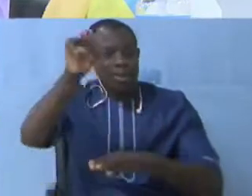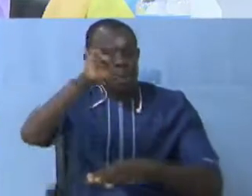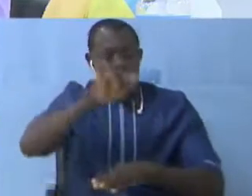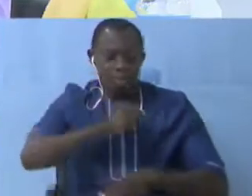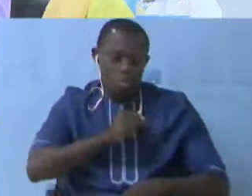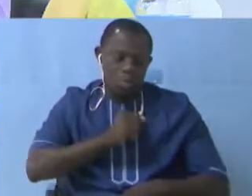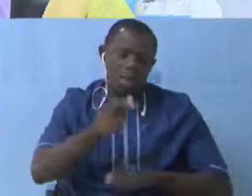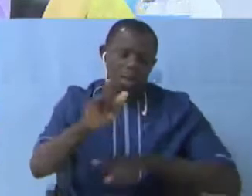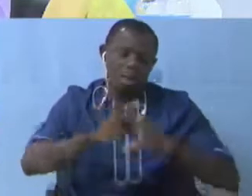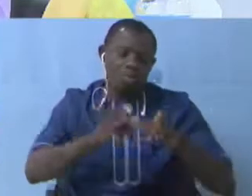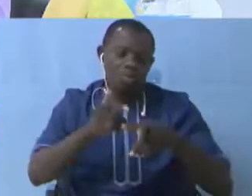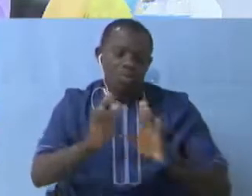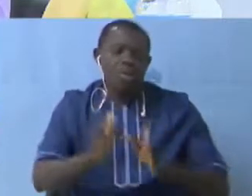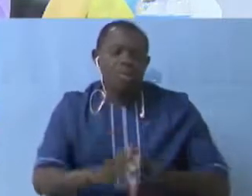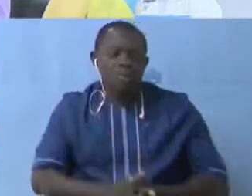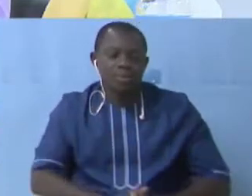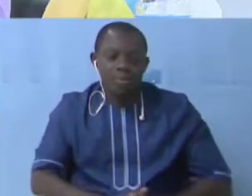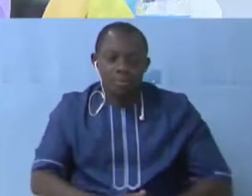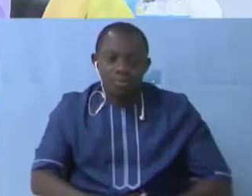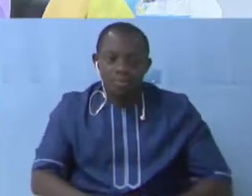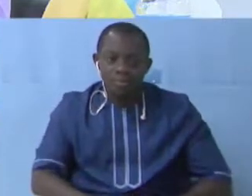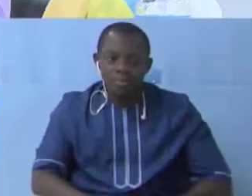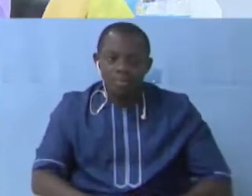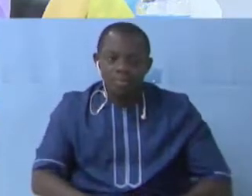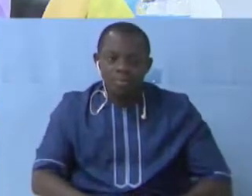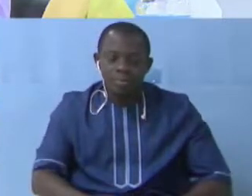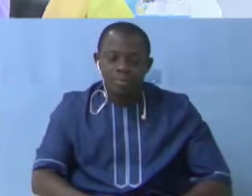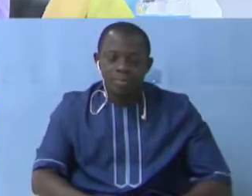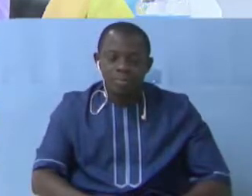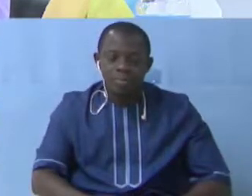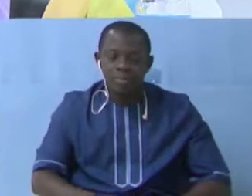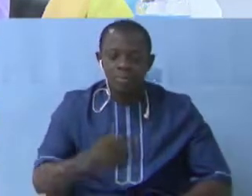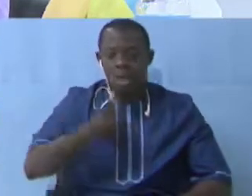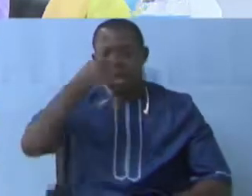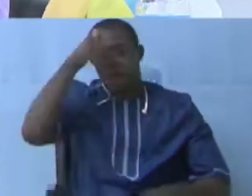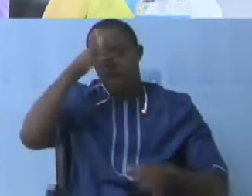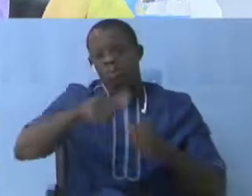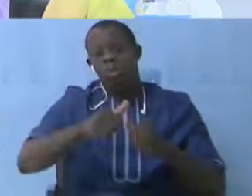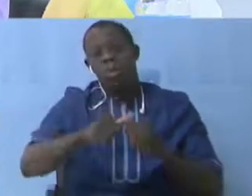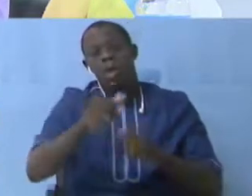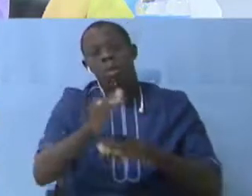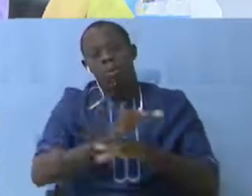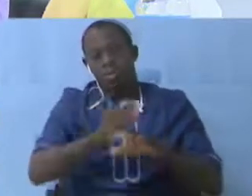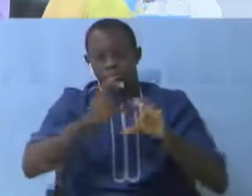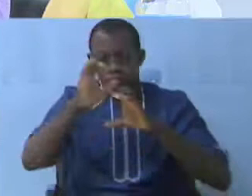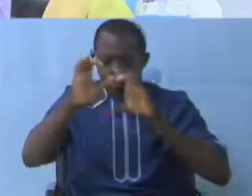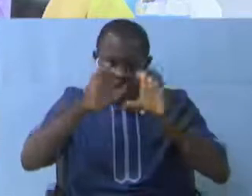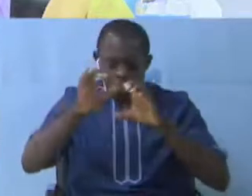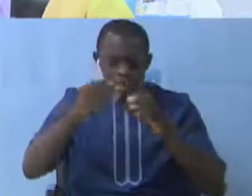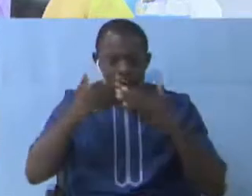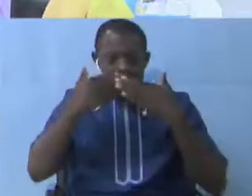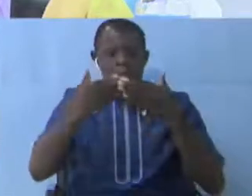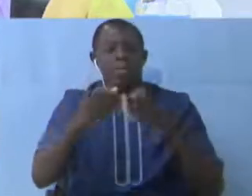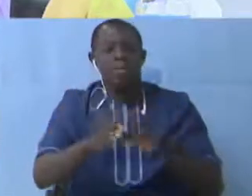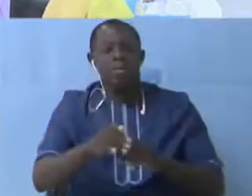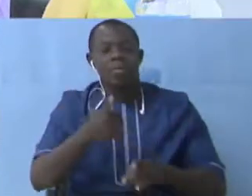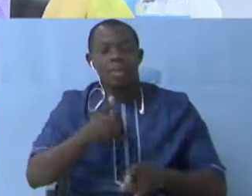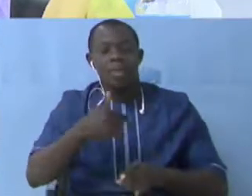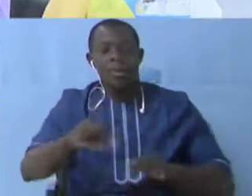And I remember that conversation. I told her that I think we needed. I brought the issue